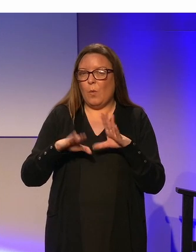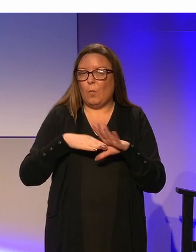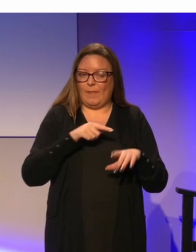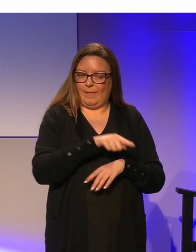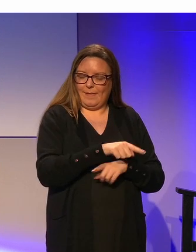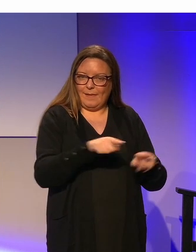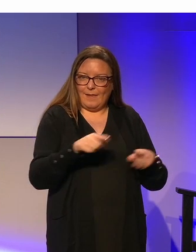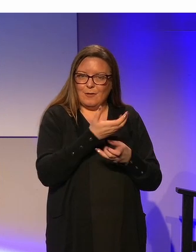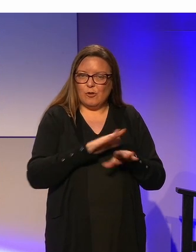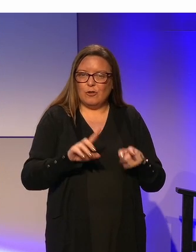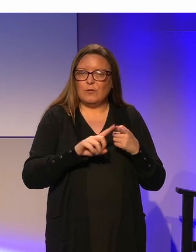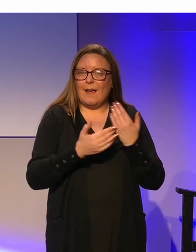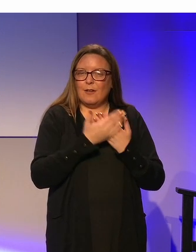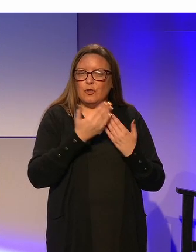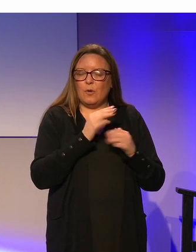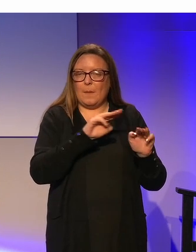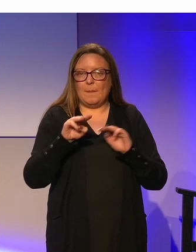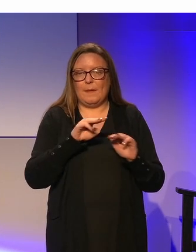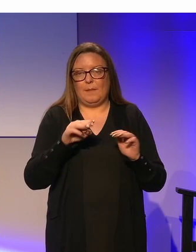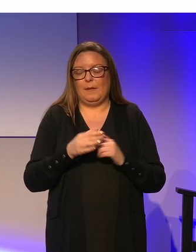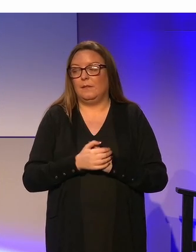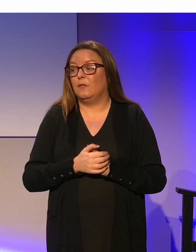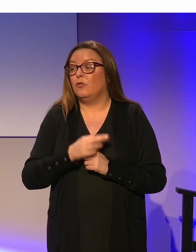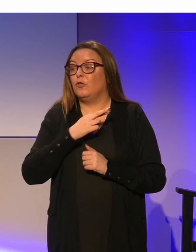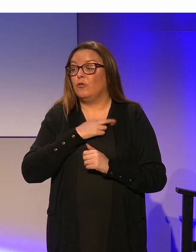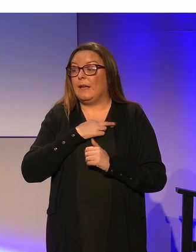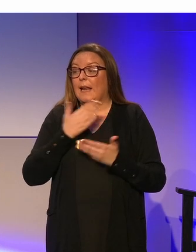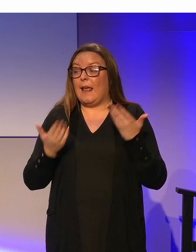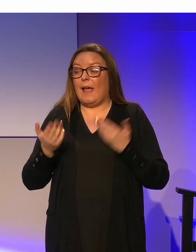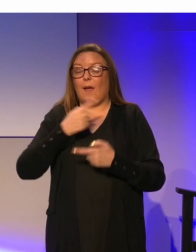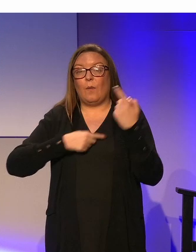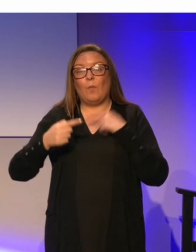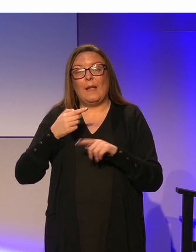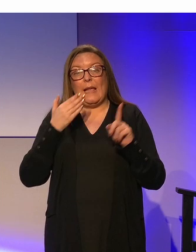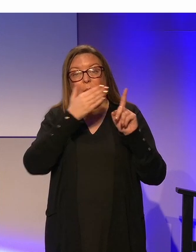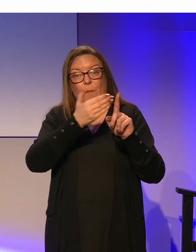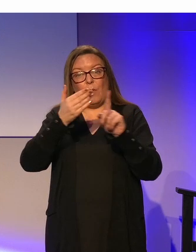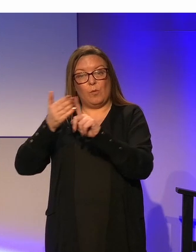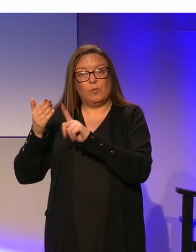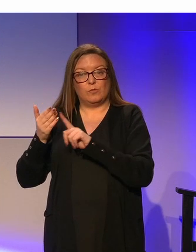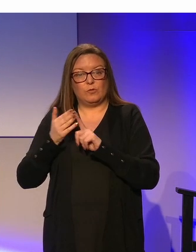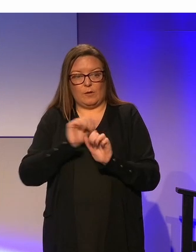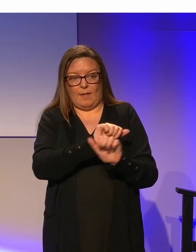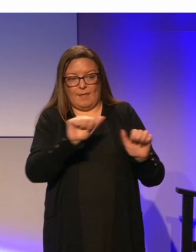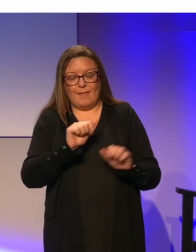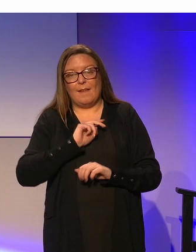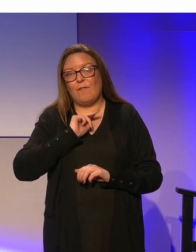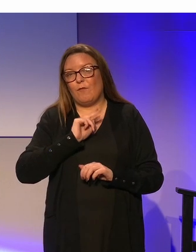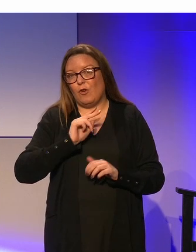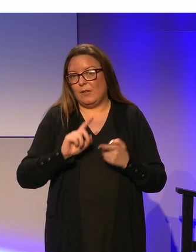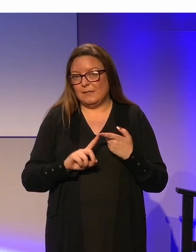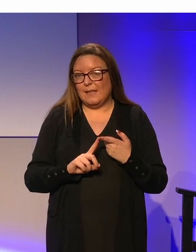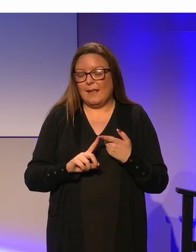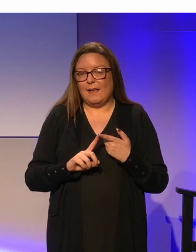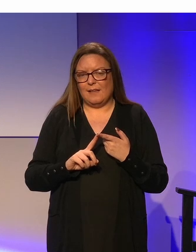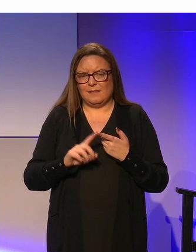children and young people. So I suppose this was how we approach capturing pupil voice, and it was making that very central